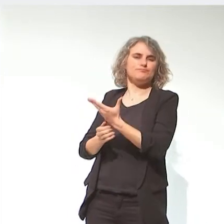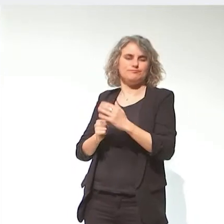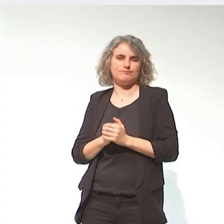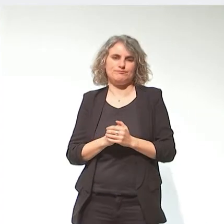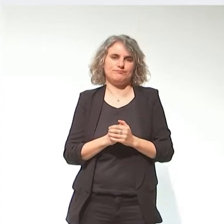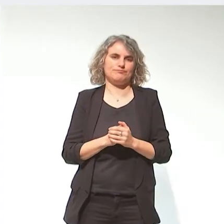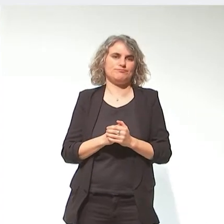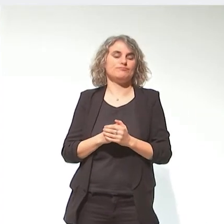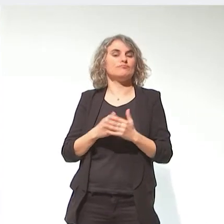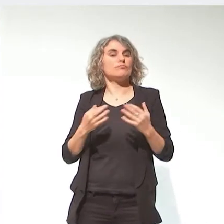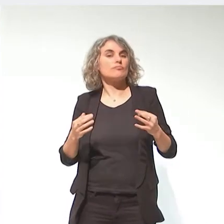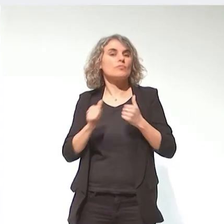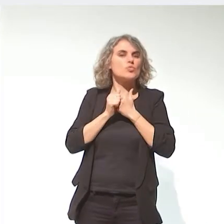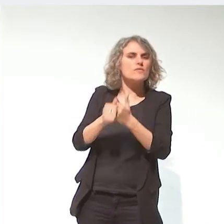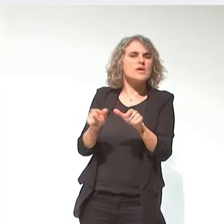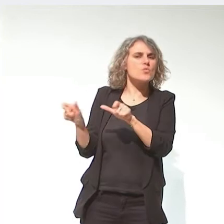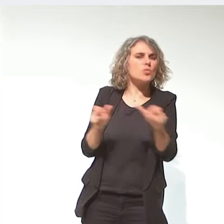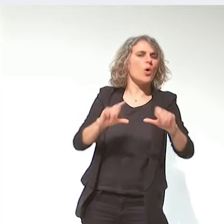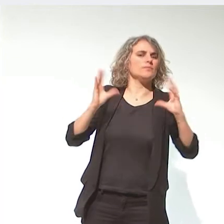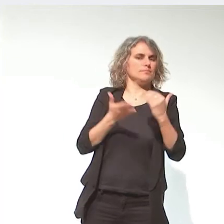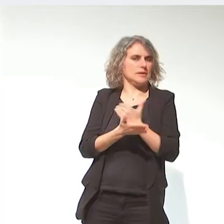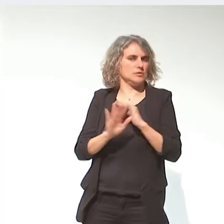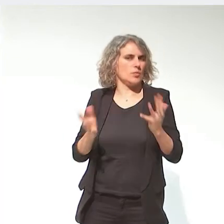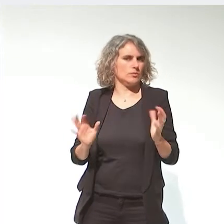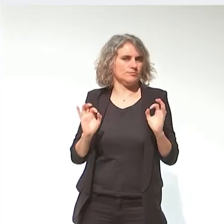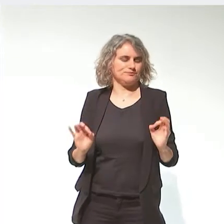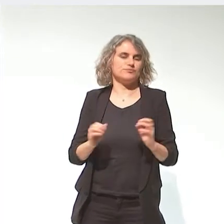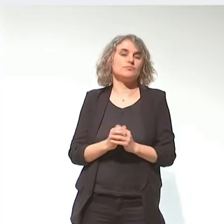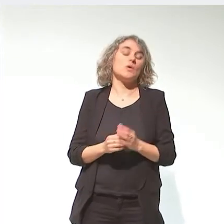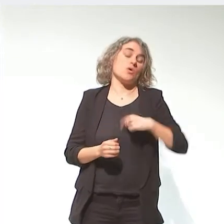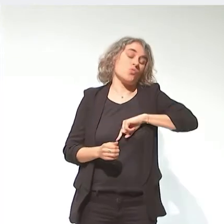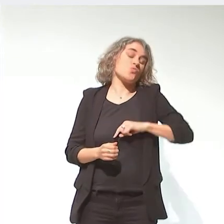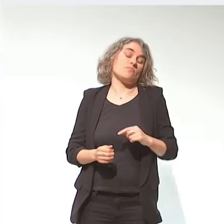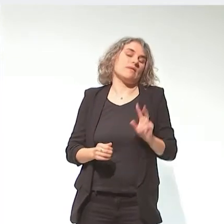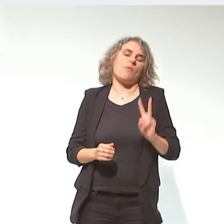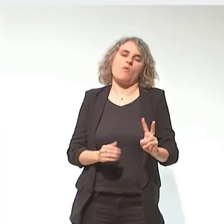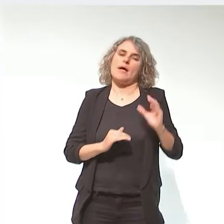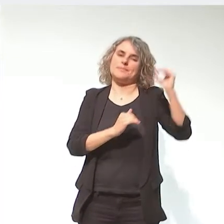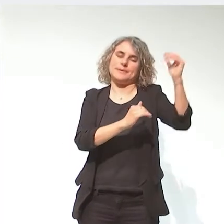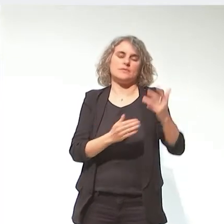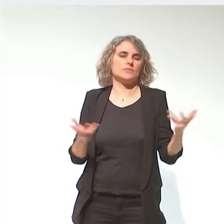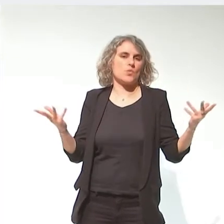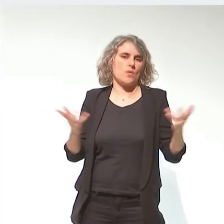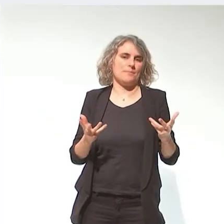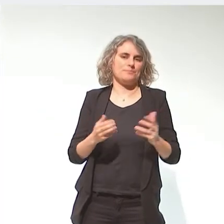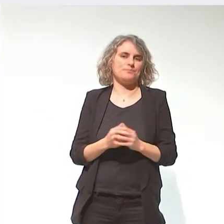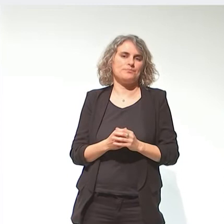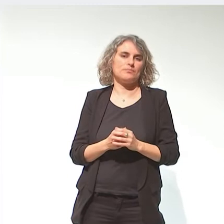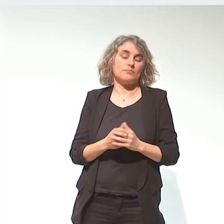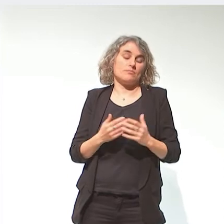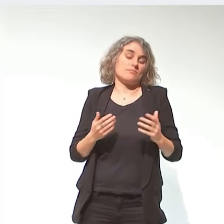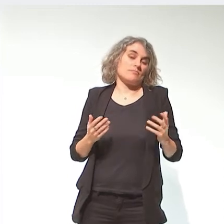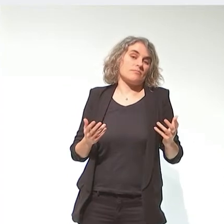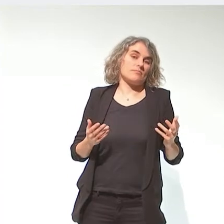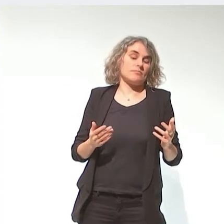mechanisms, we are looking forward to do this soft work as well as trainings, especially trainings